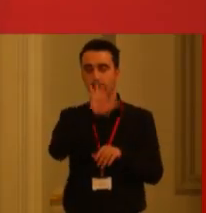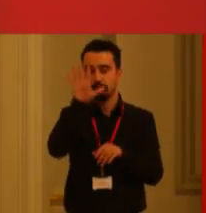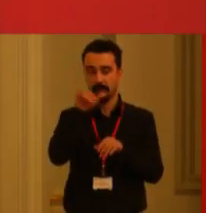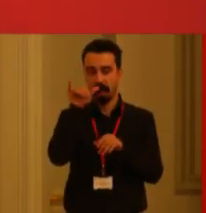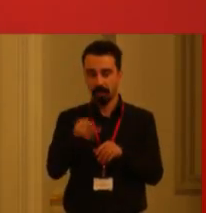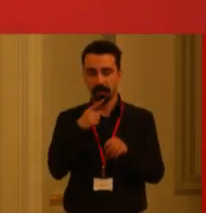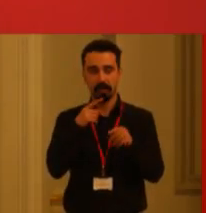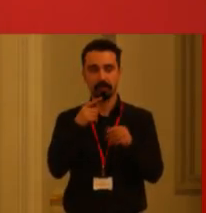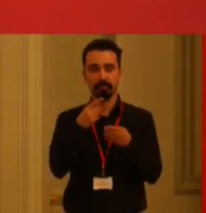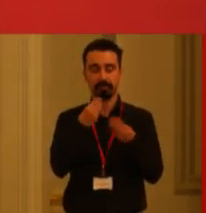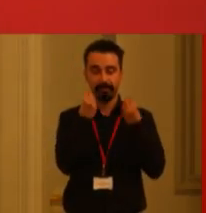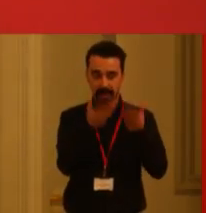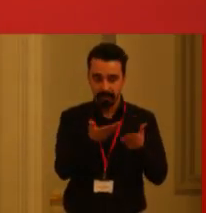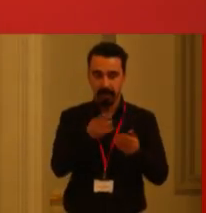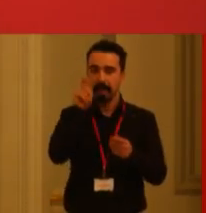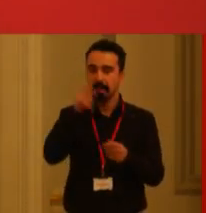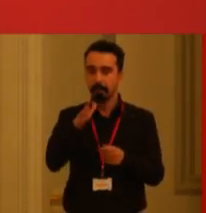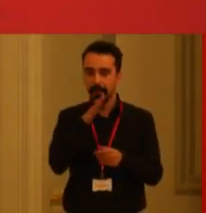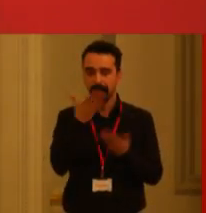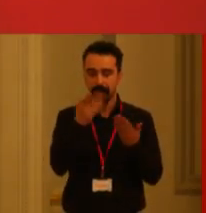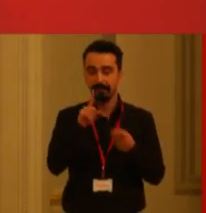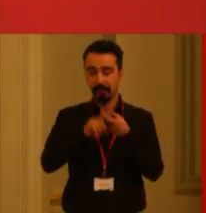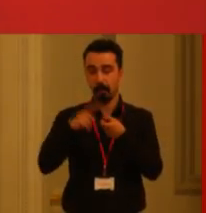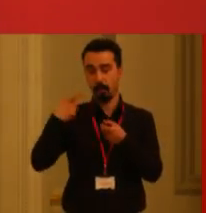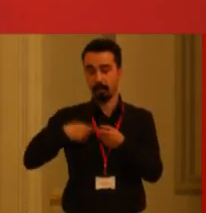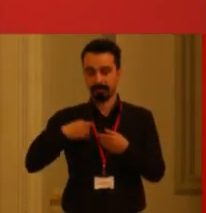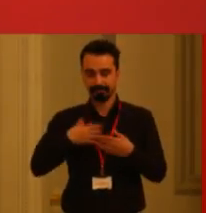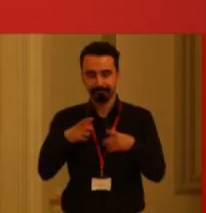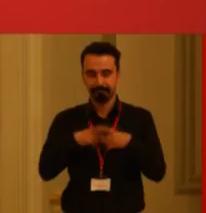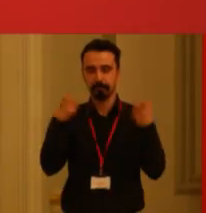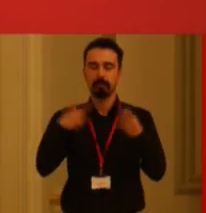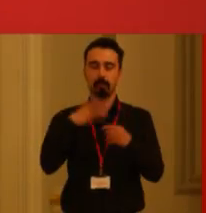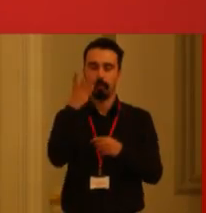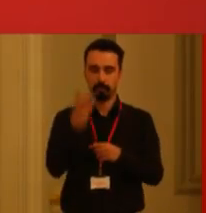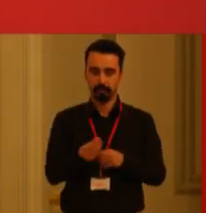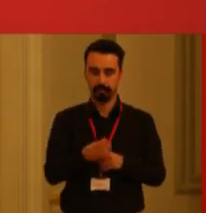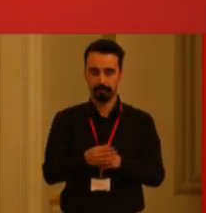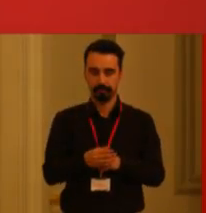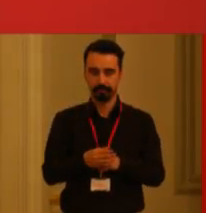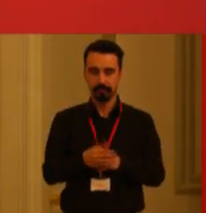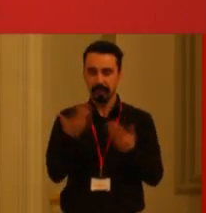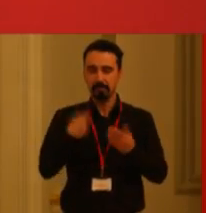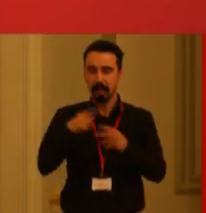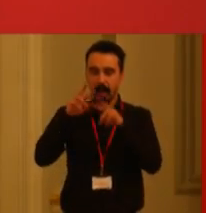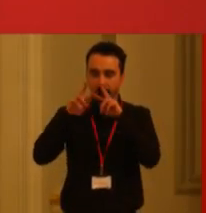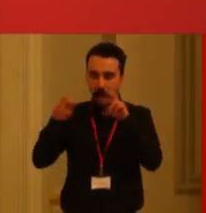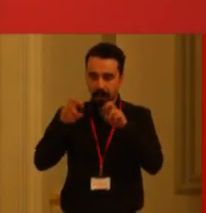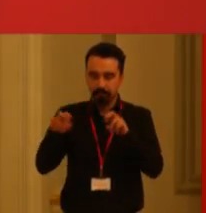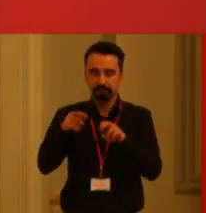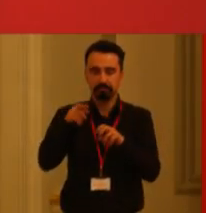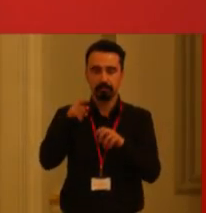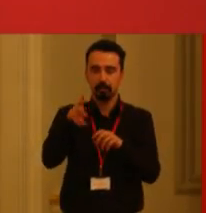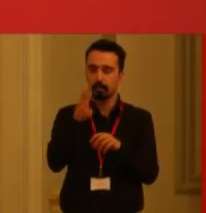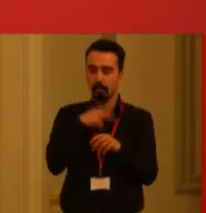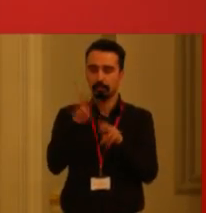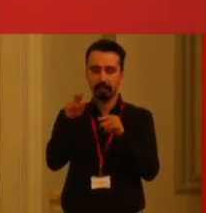are supported with these mechanisms, if their social rights and privileges are enhanced, their participation and